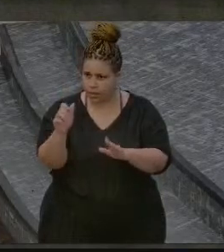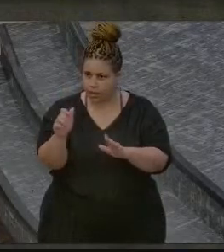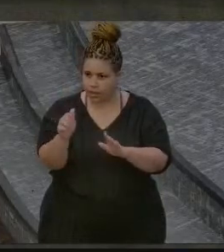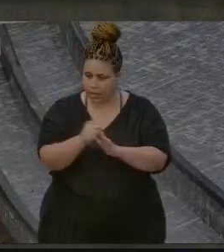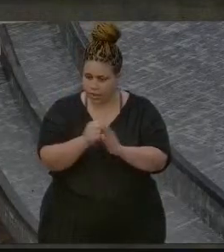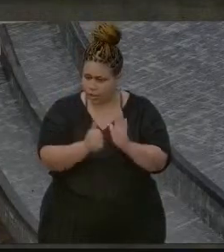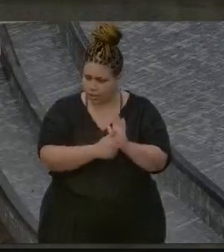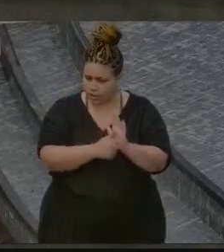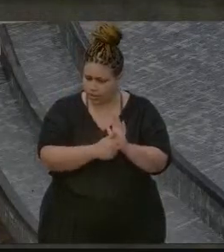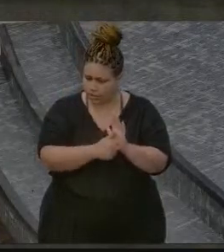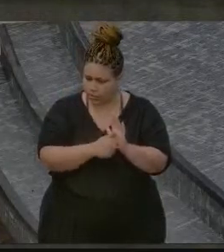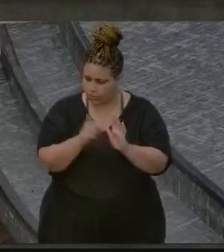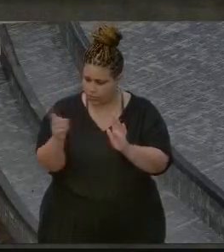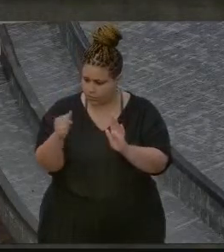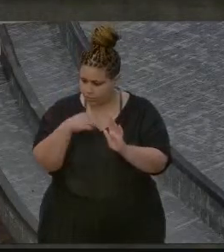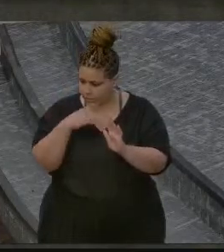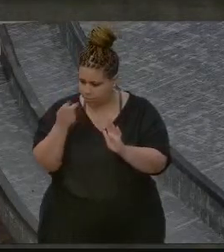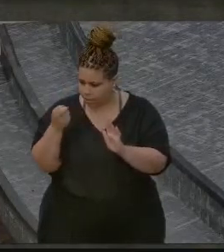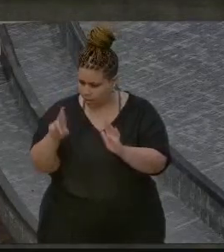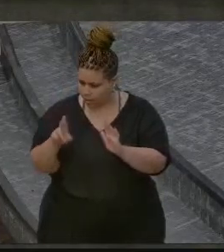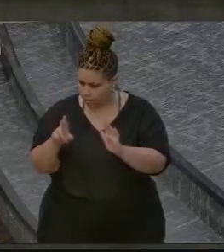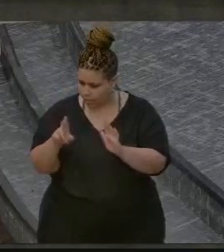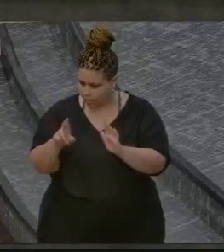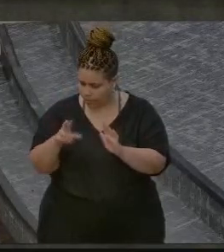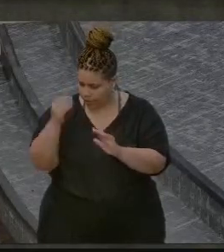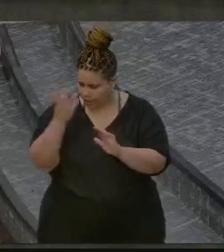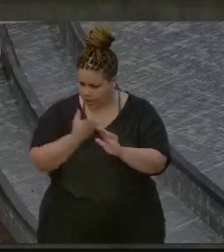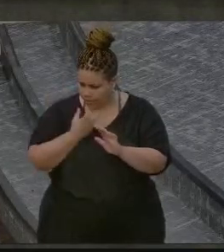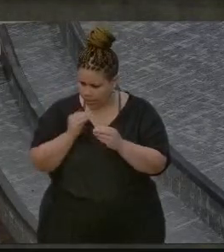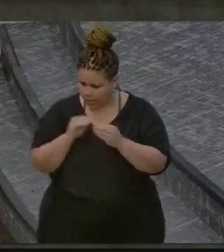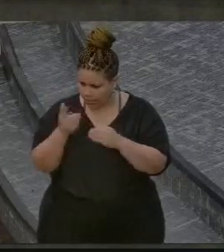the items that were pulled?